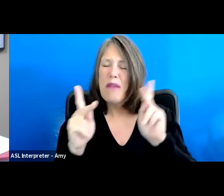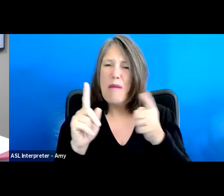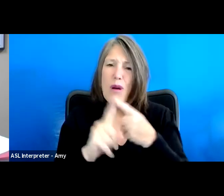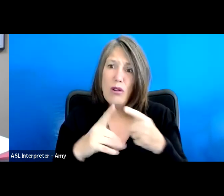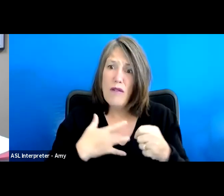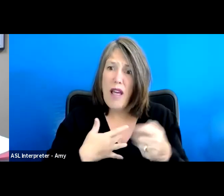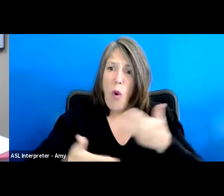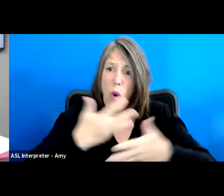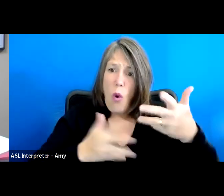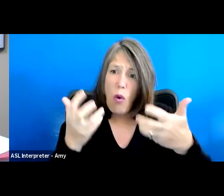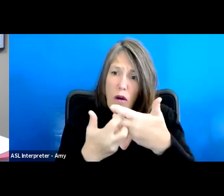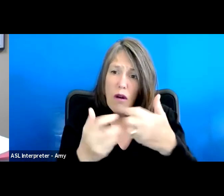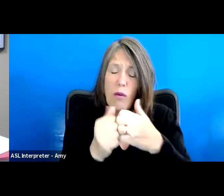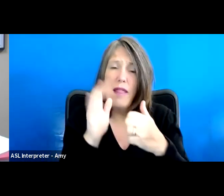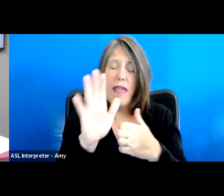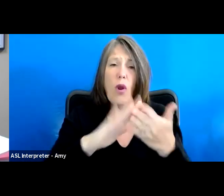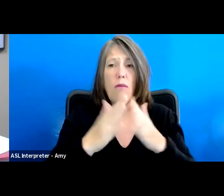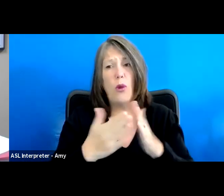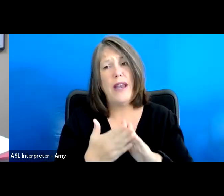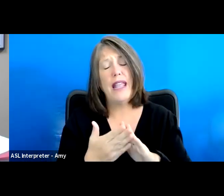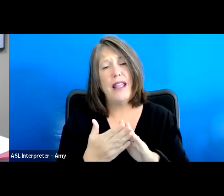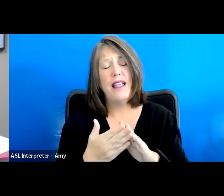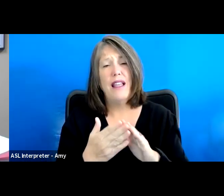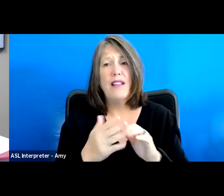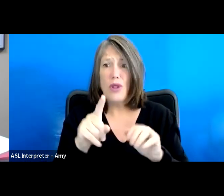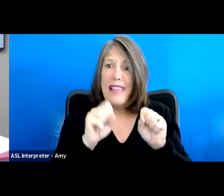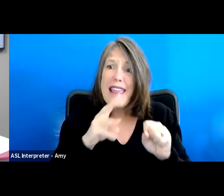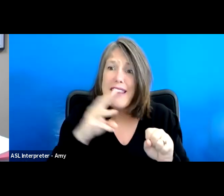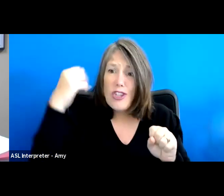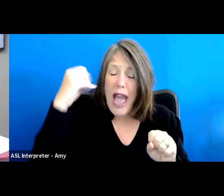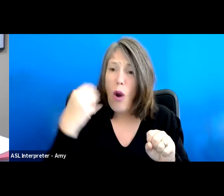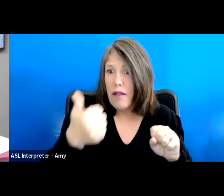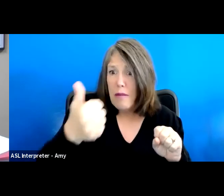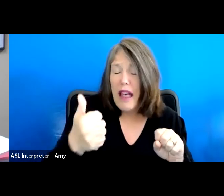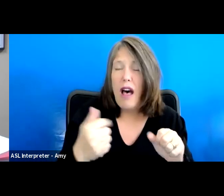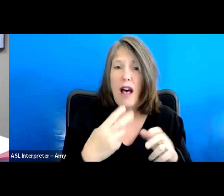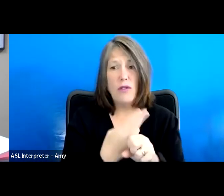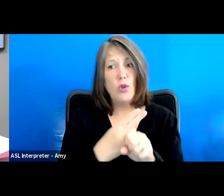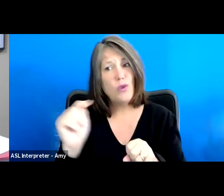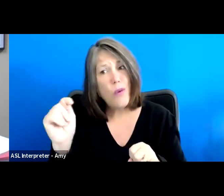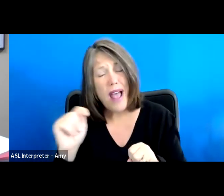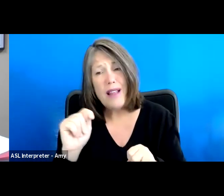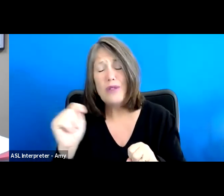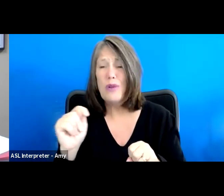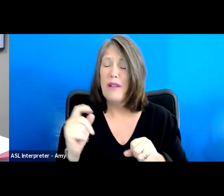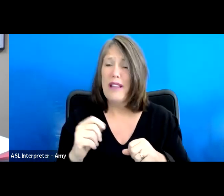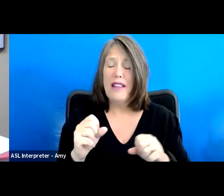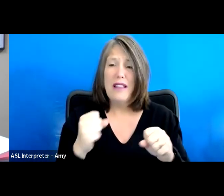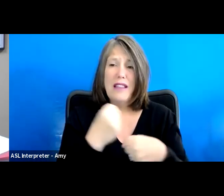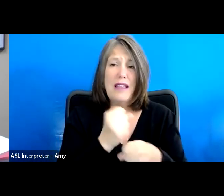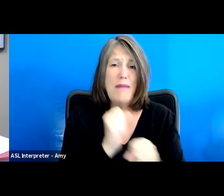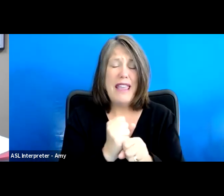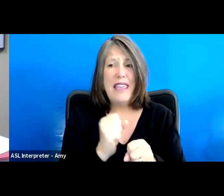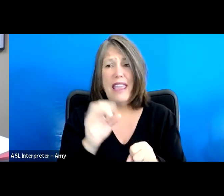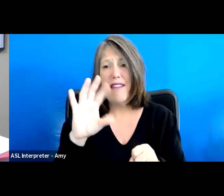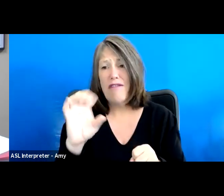in their community. So being able to shower independently, being able to use the restroom, being able to make a fresh